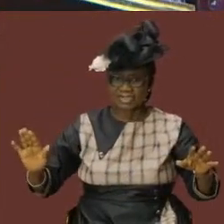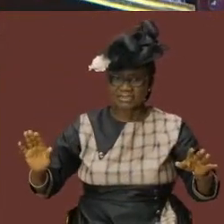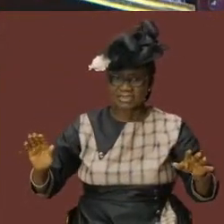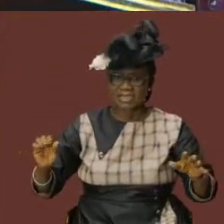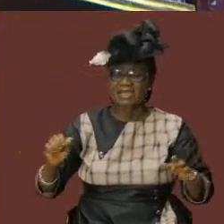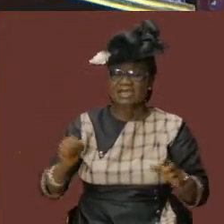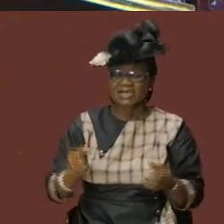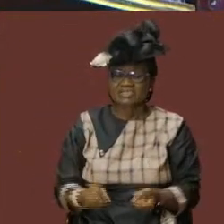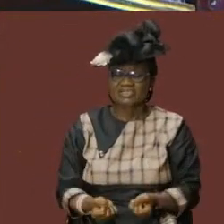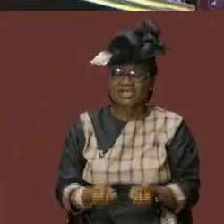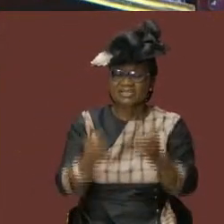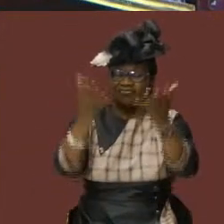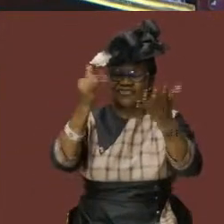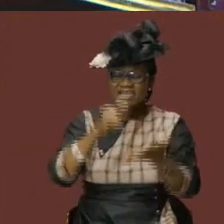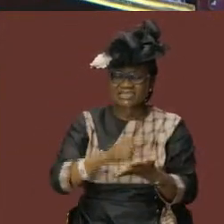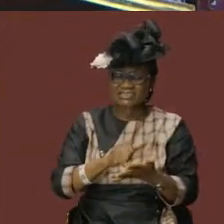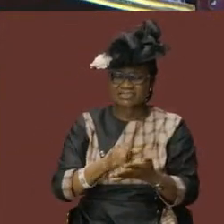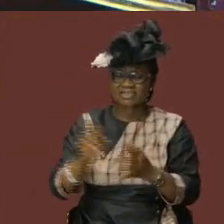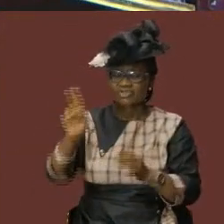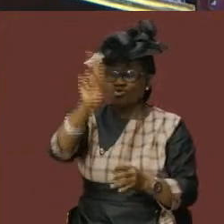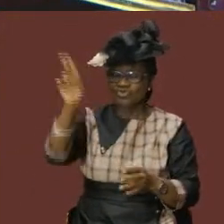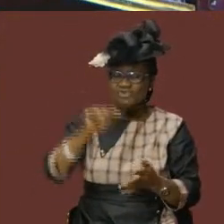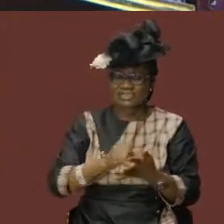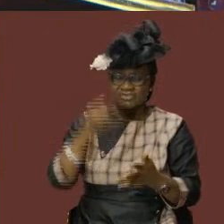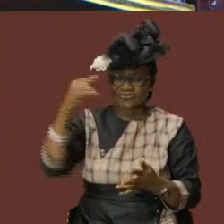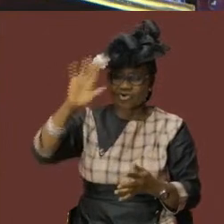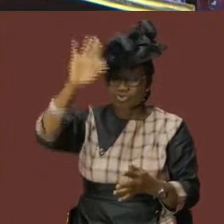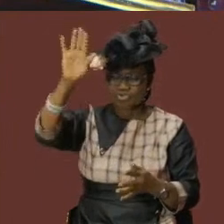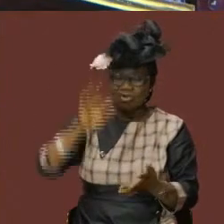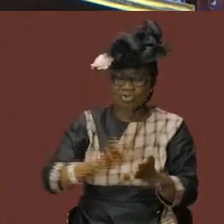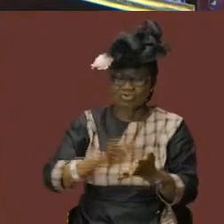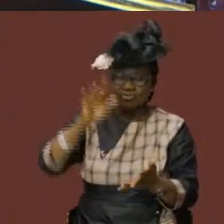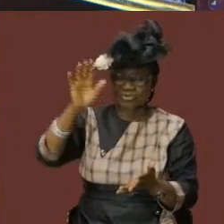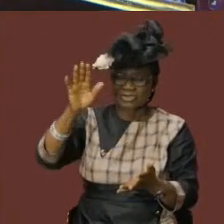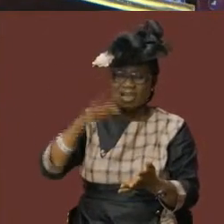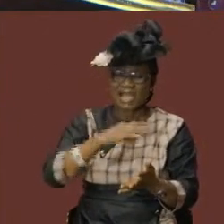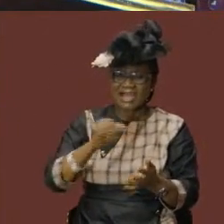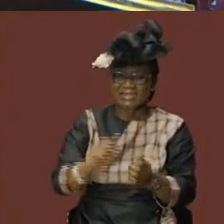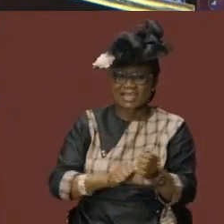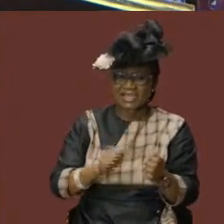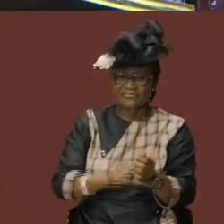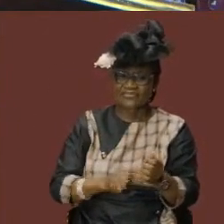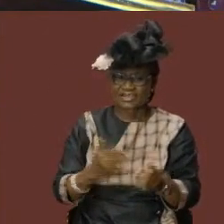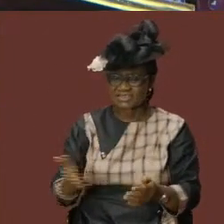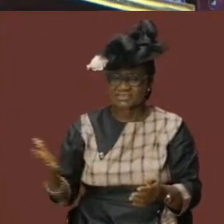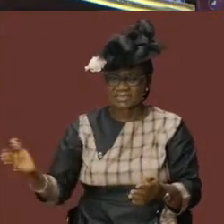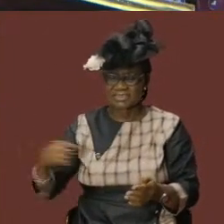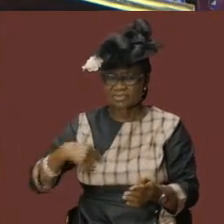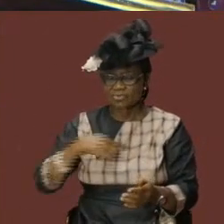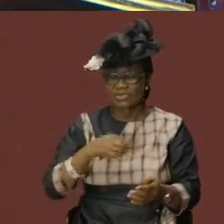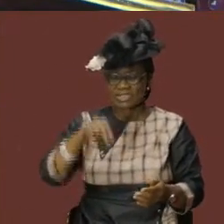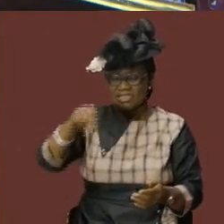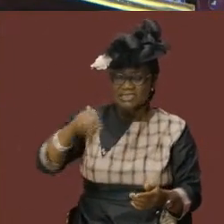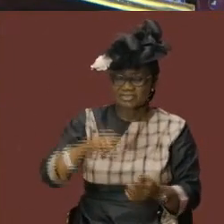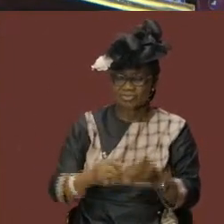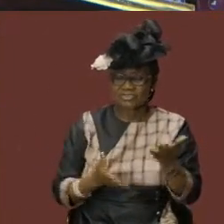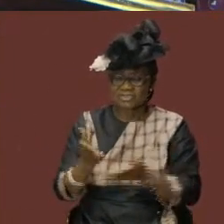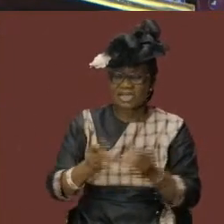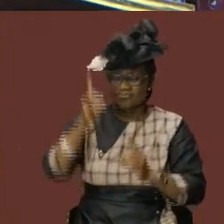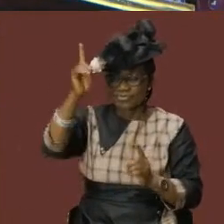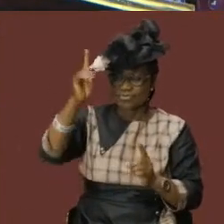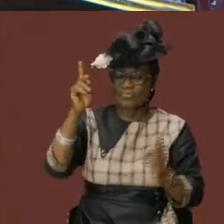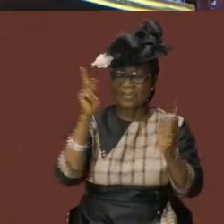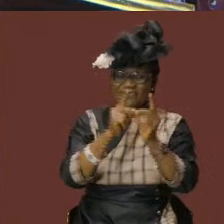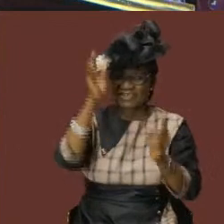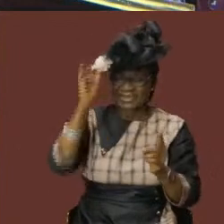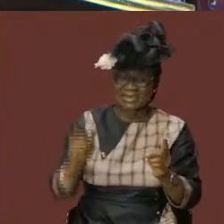Sanctify it, use it for your glory, and everything we need to serve you perfectly, Father,